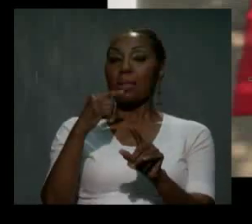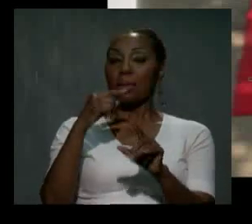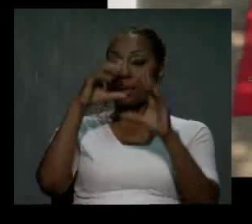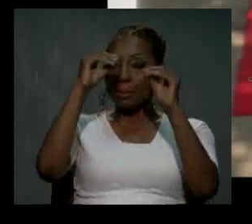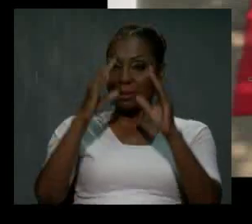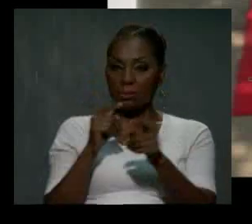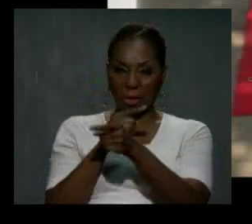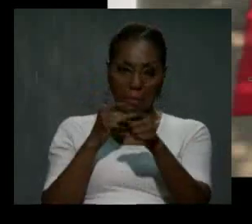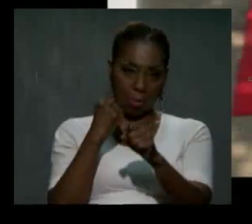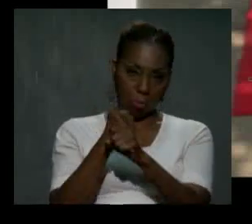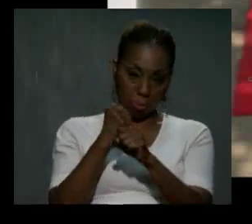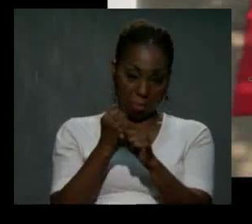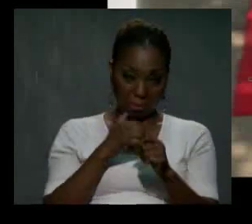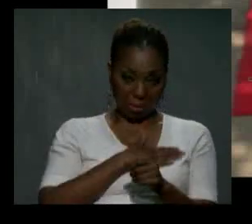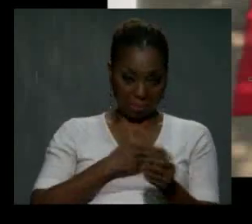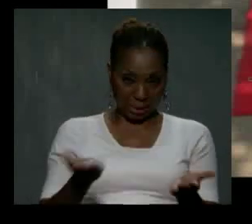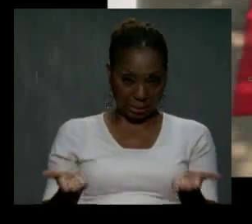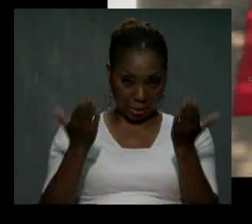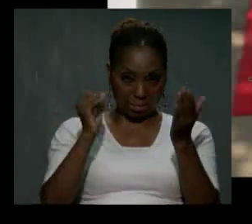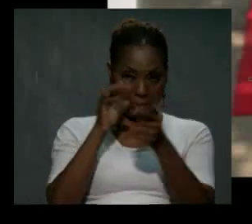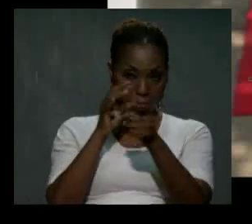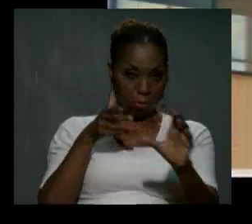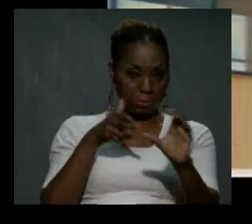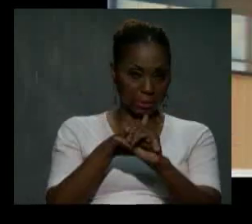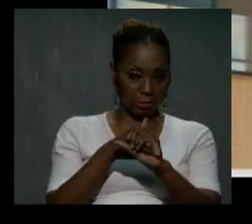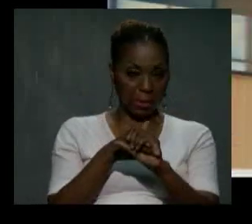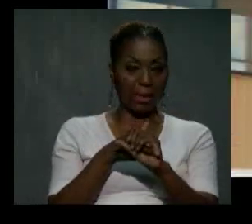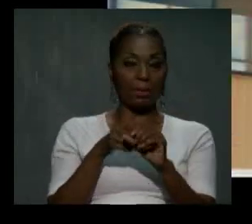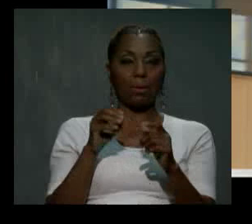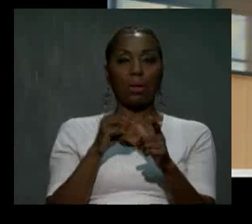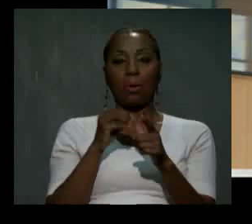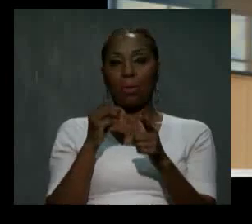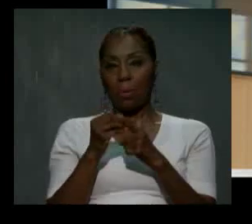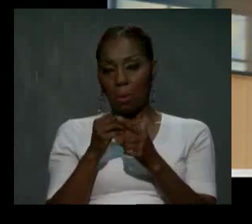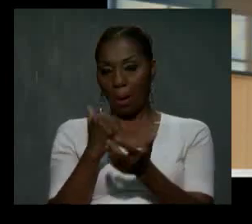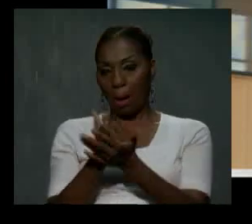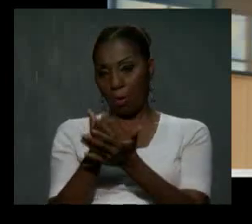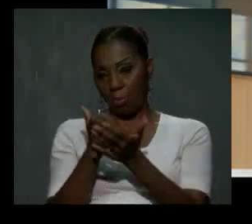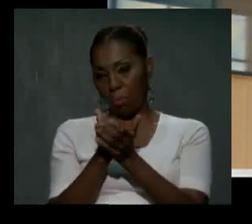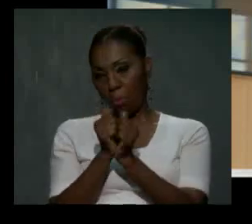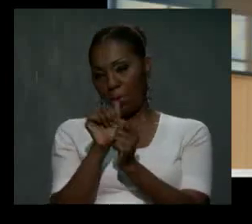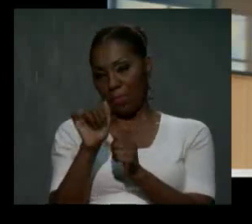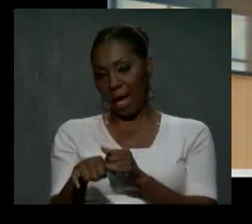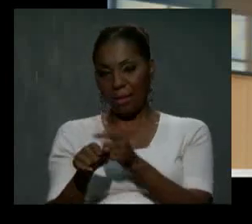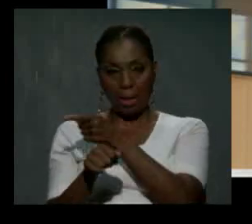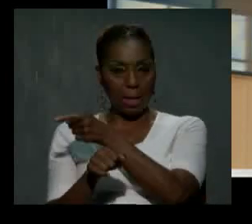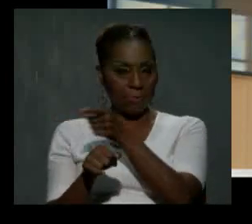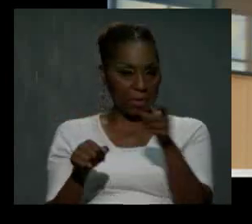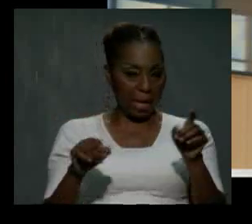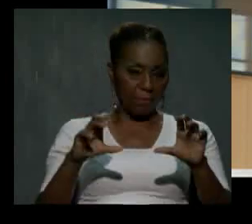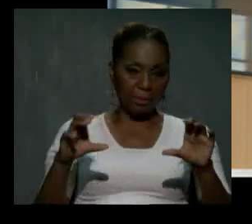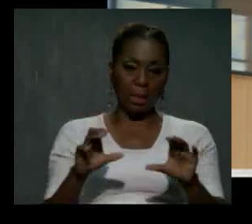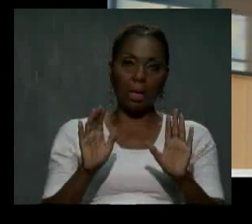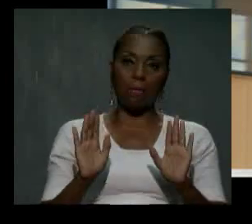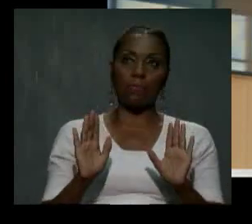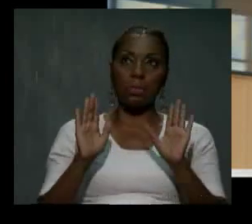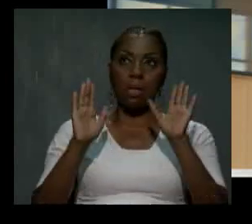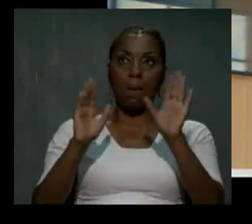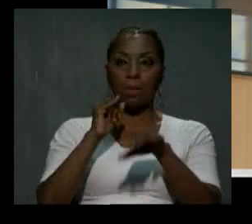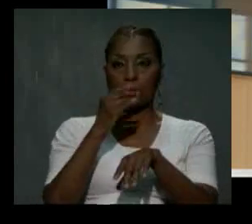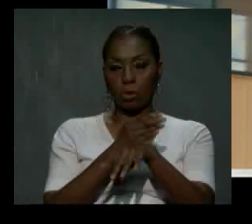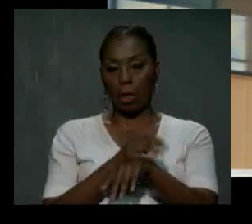Would you all stand up if you've either participated on it or helped with it? And they have done a phenomenal